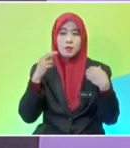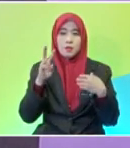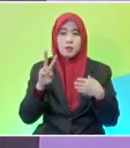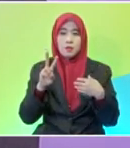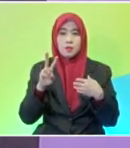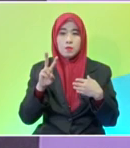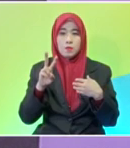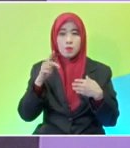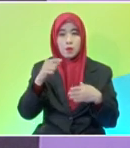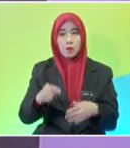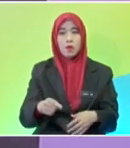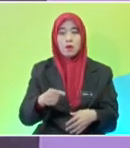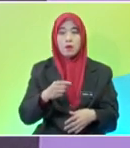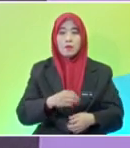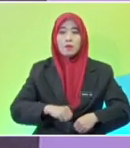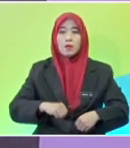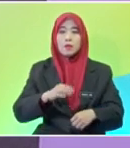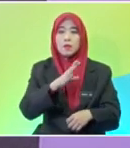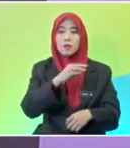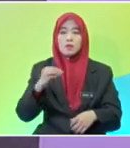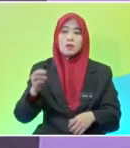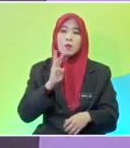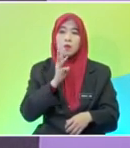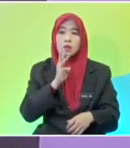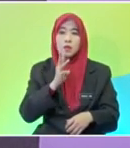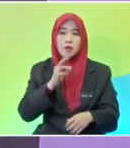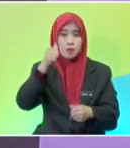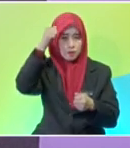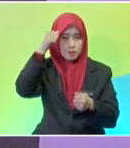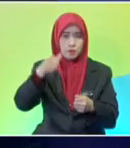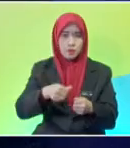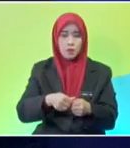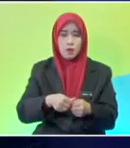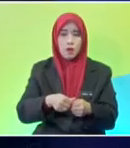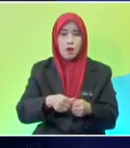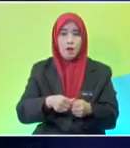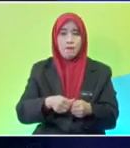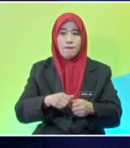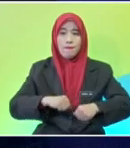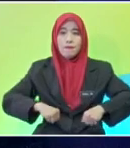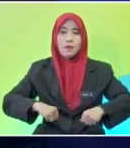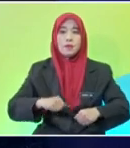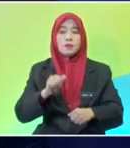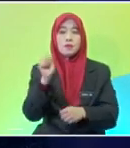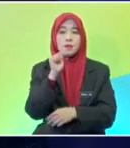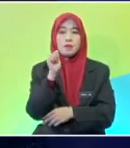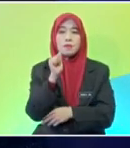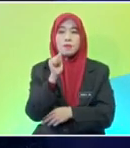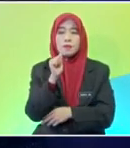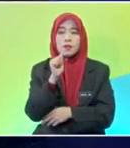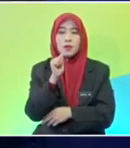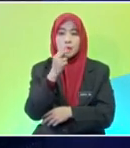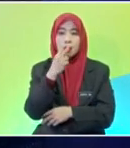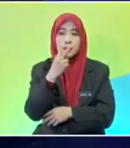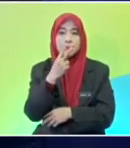and water. Pupils, remember where the fat source is. We don't see it, but it's there, teacher, right?